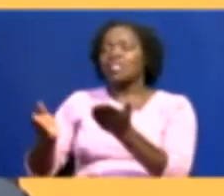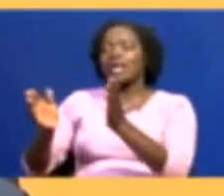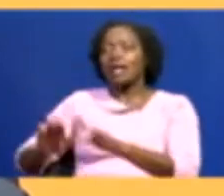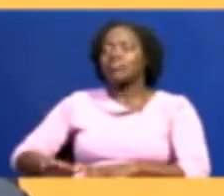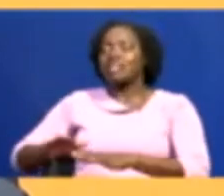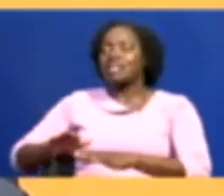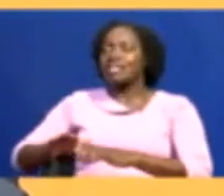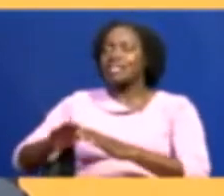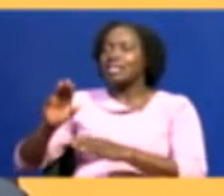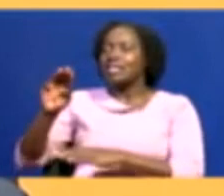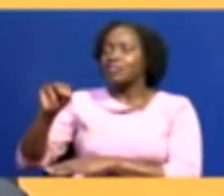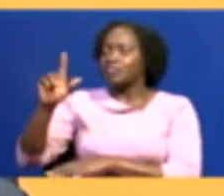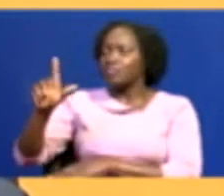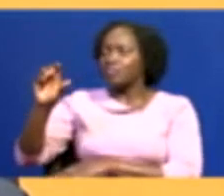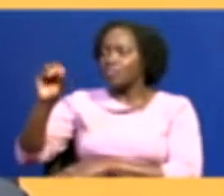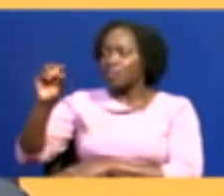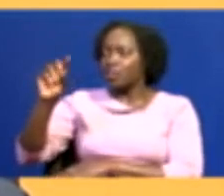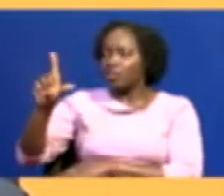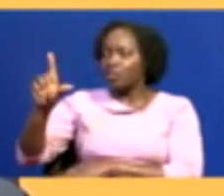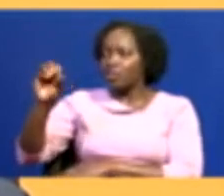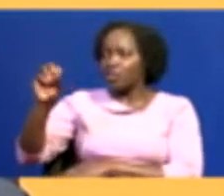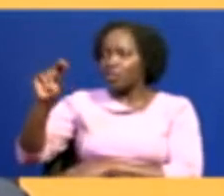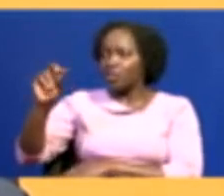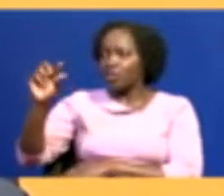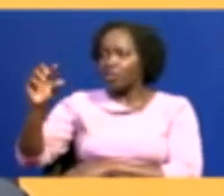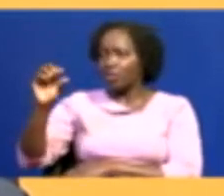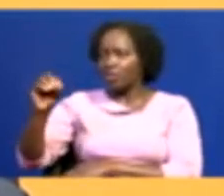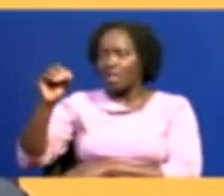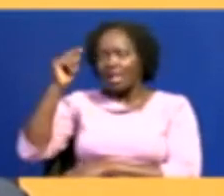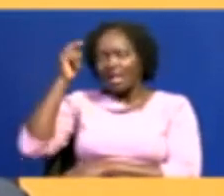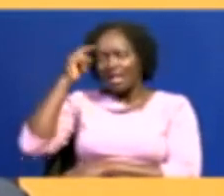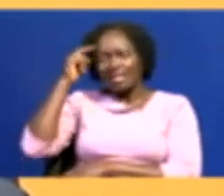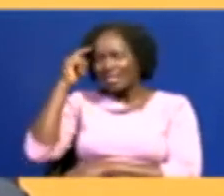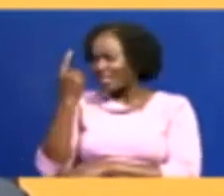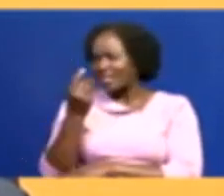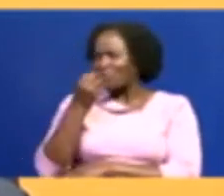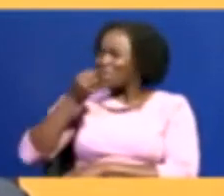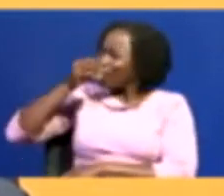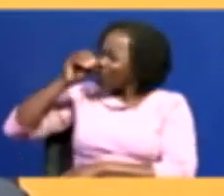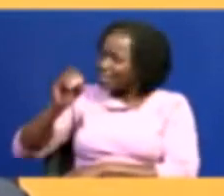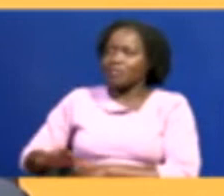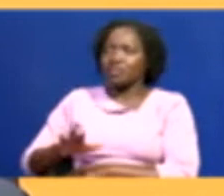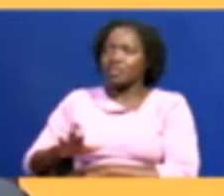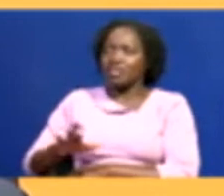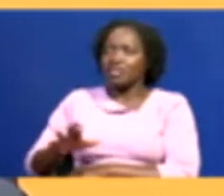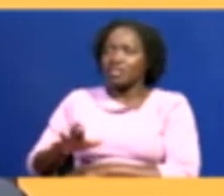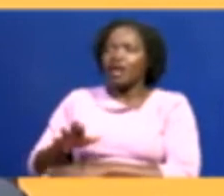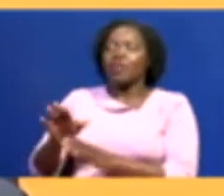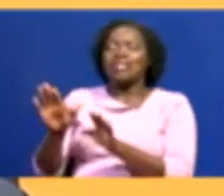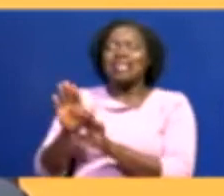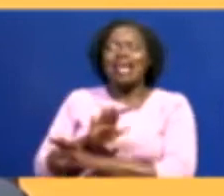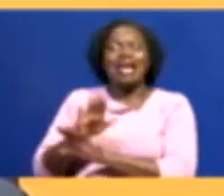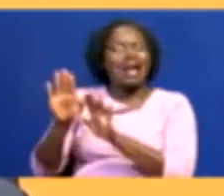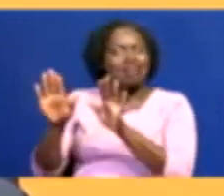was purely I think that needs to be condemned with the contempt it deserves,